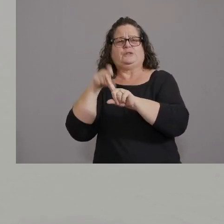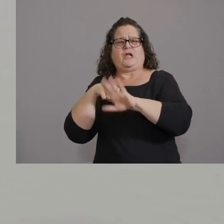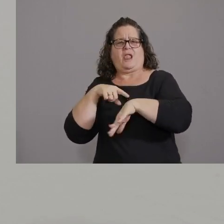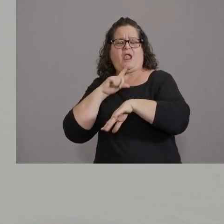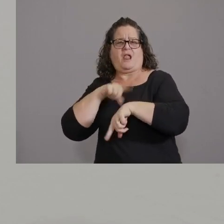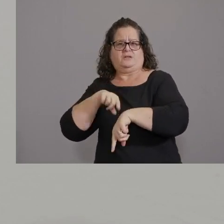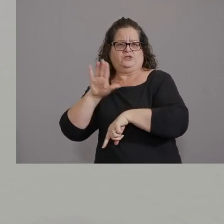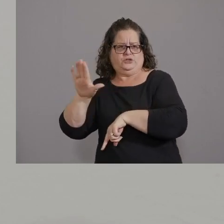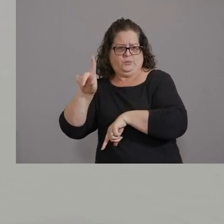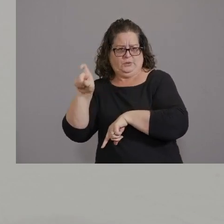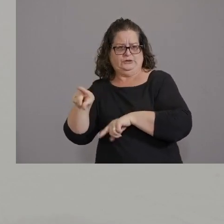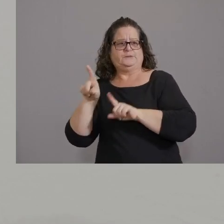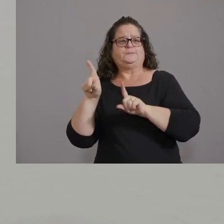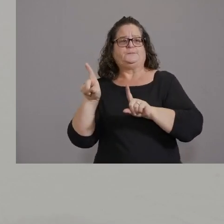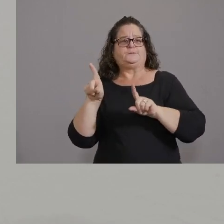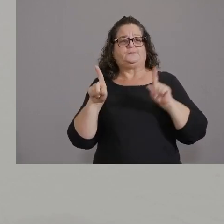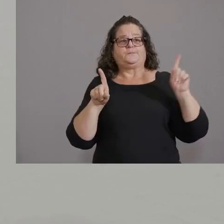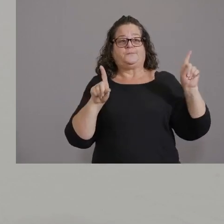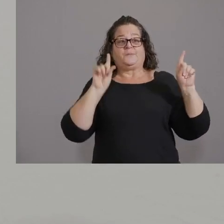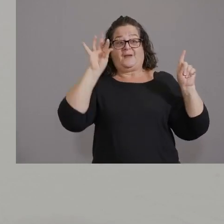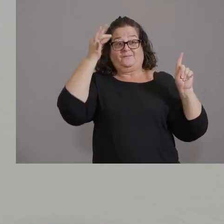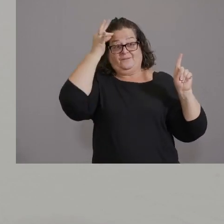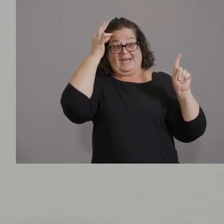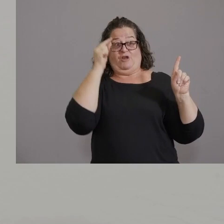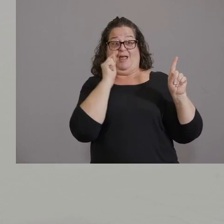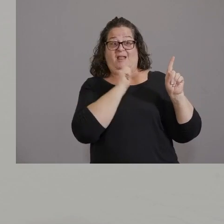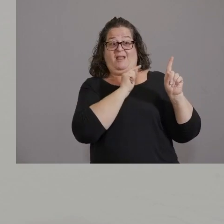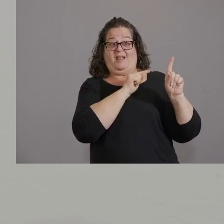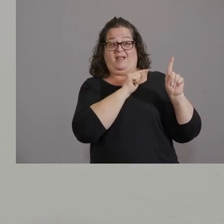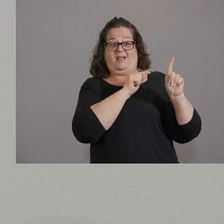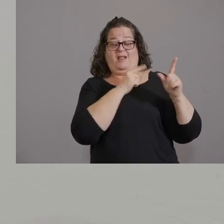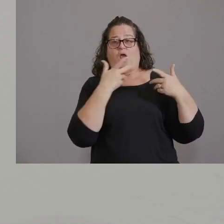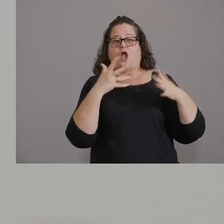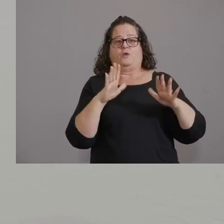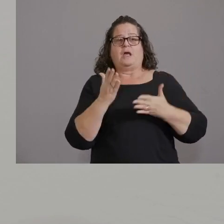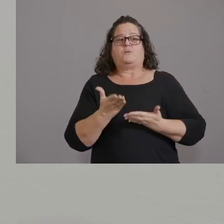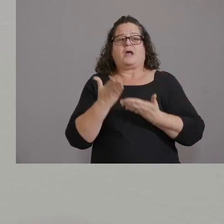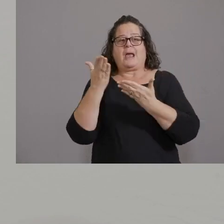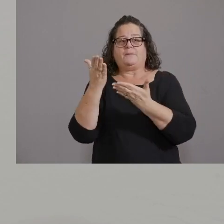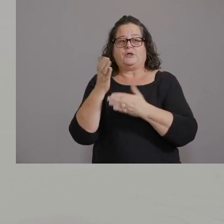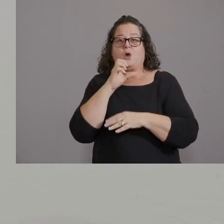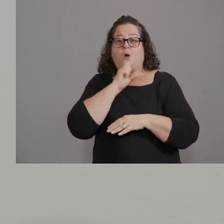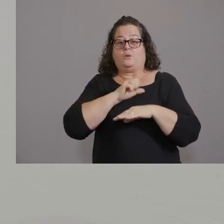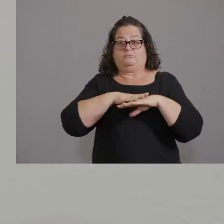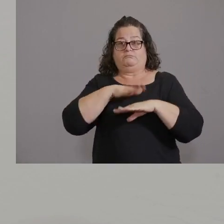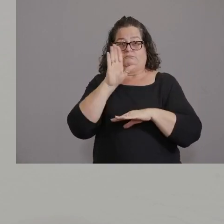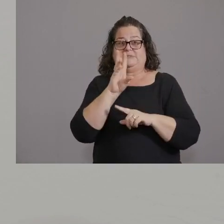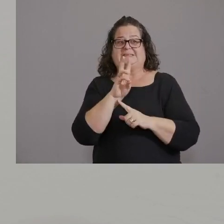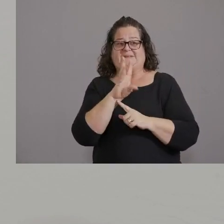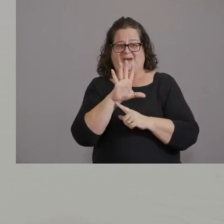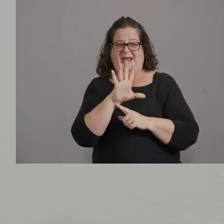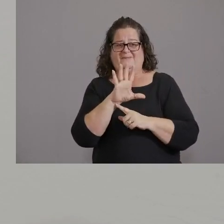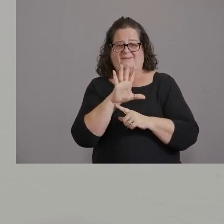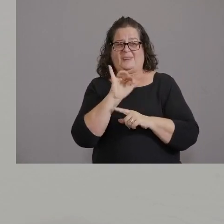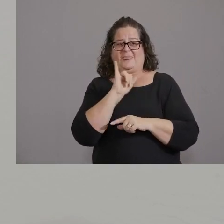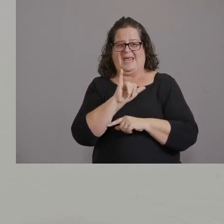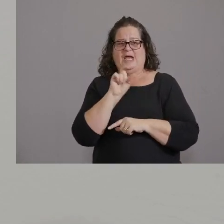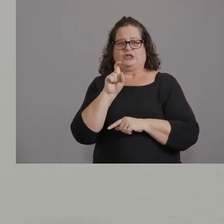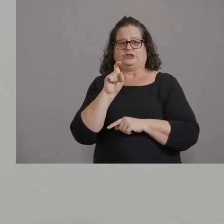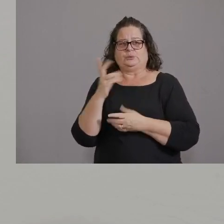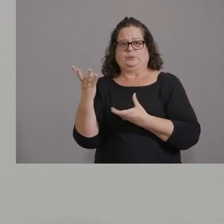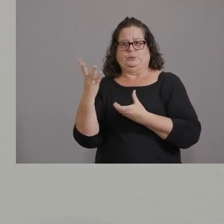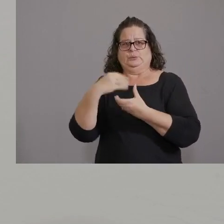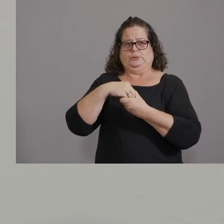recommendation that those over 65 should be included in the prioritized 1B, as well